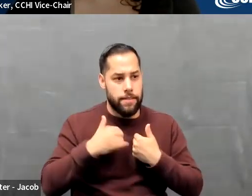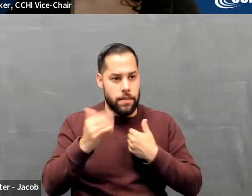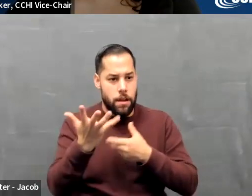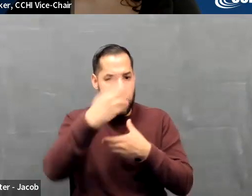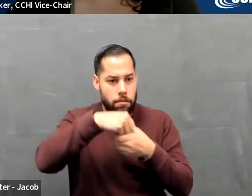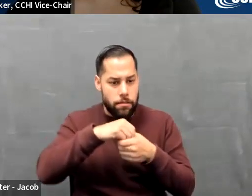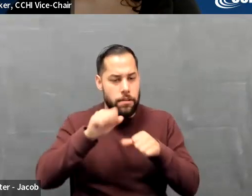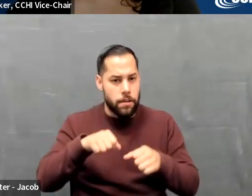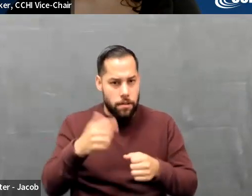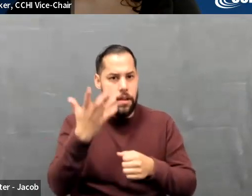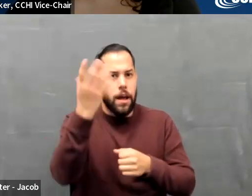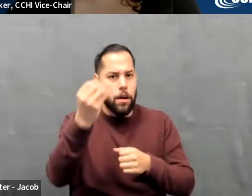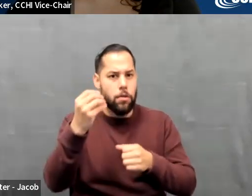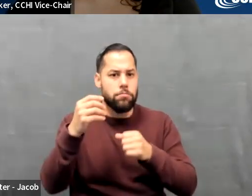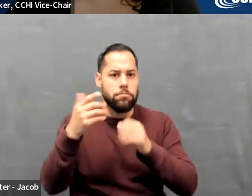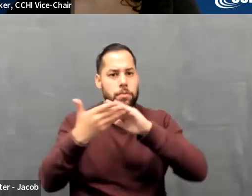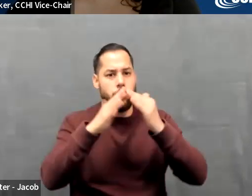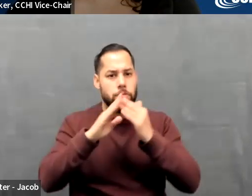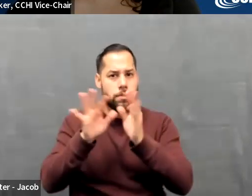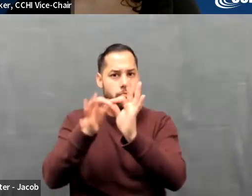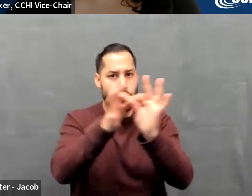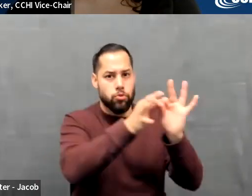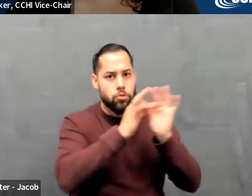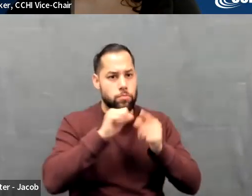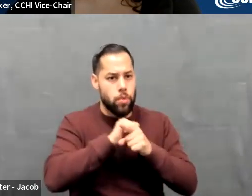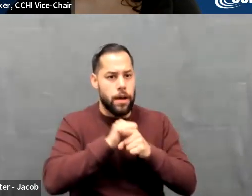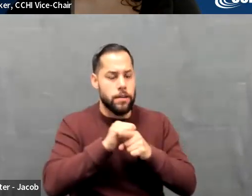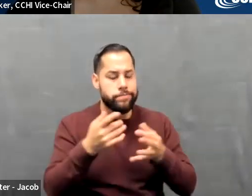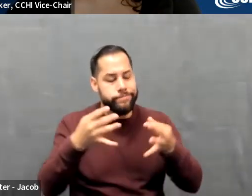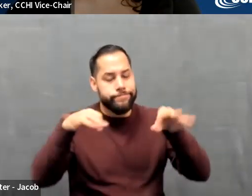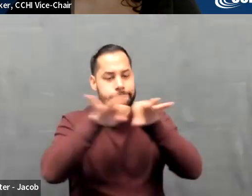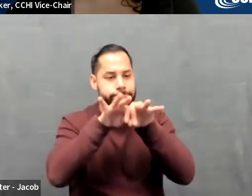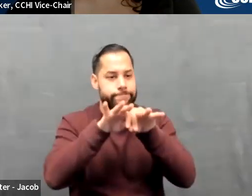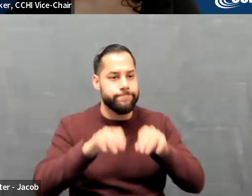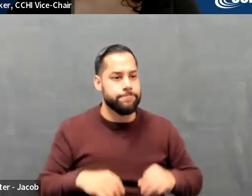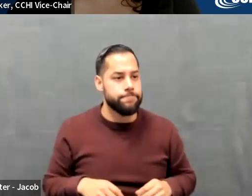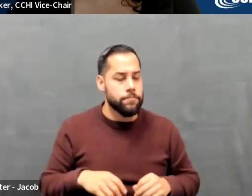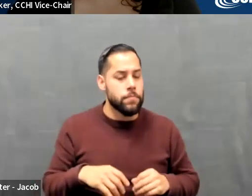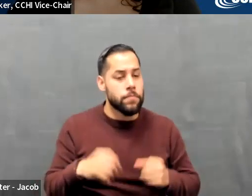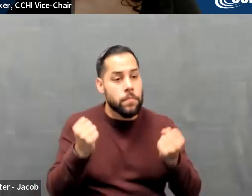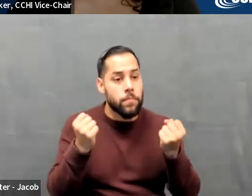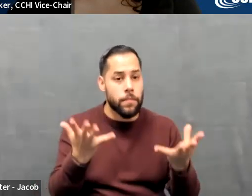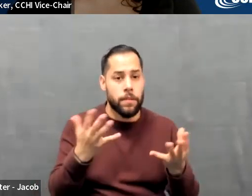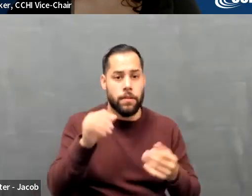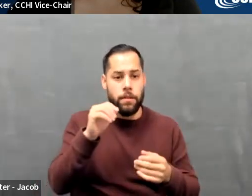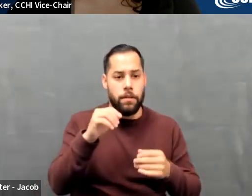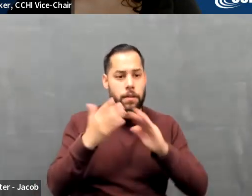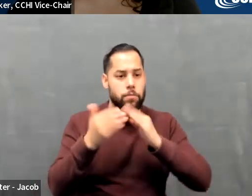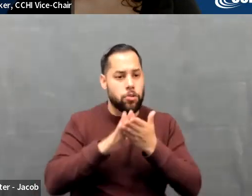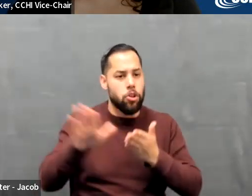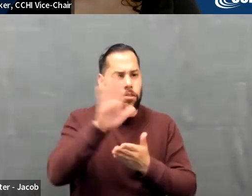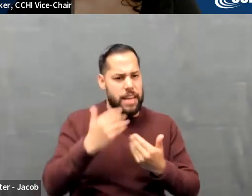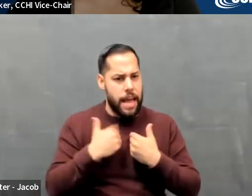into the community and actually practice their skills is really important. And a lot of community colleges have that built in